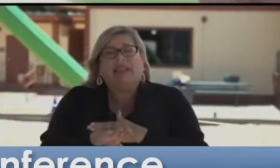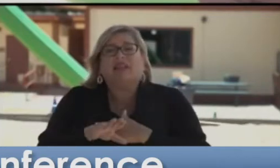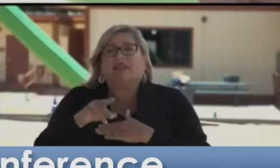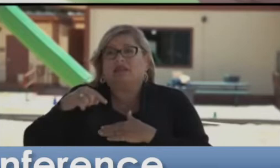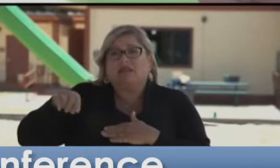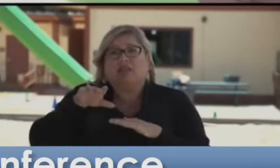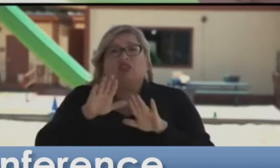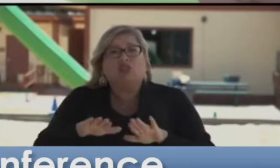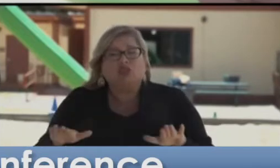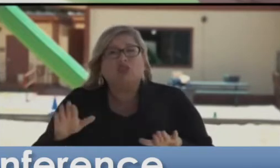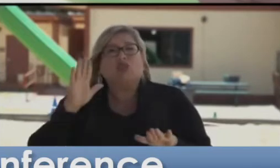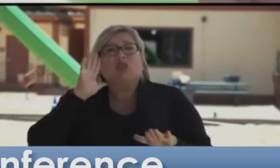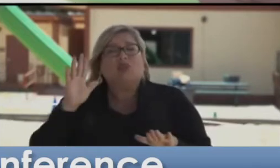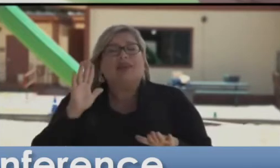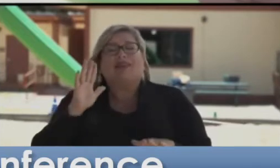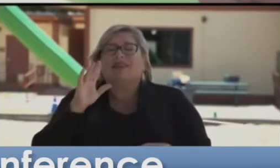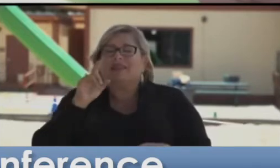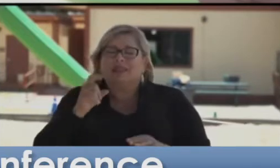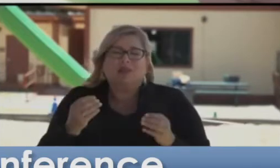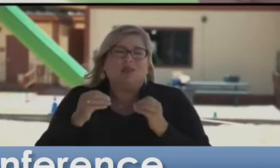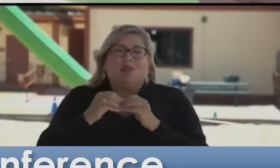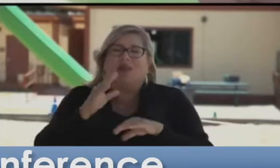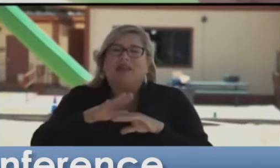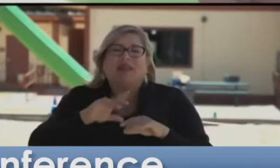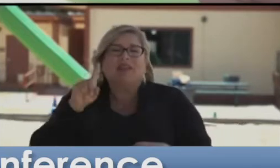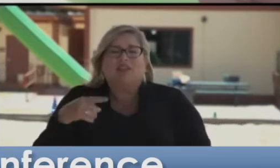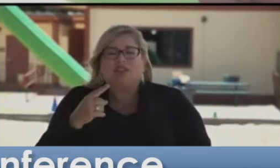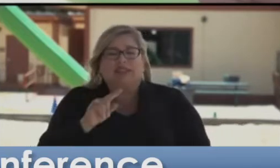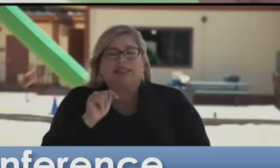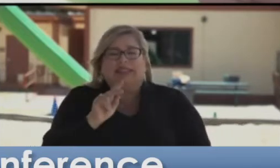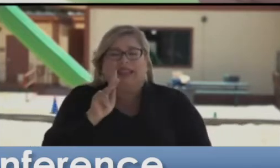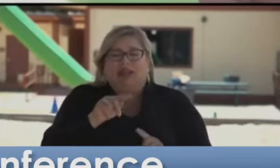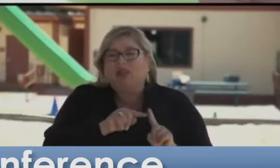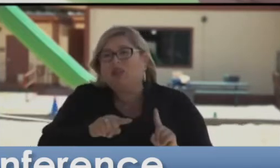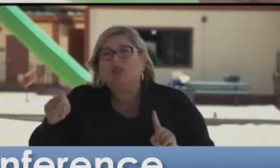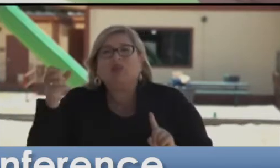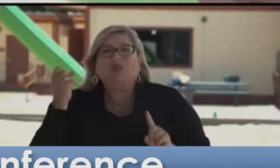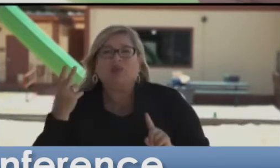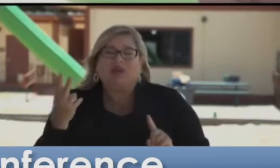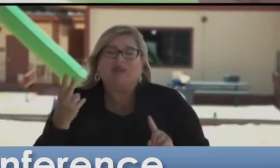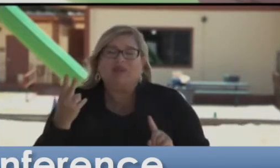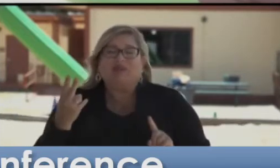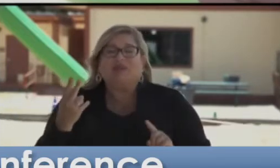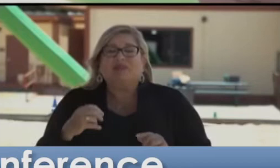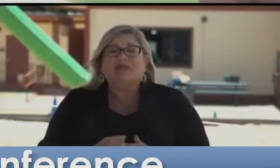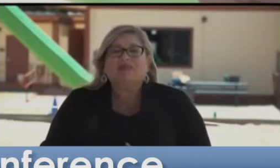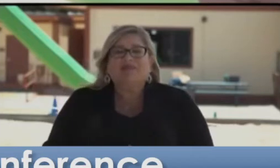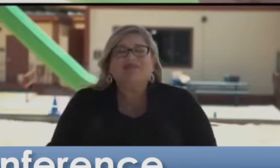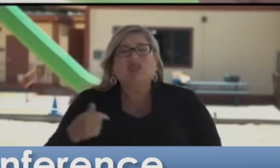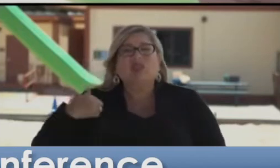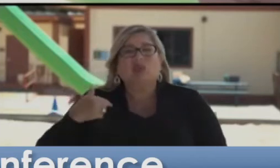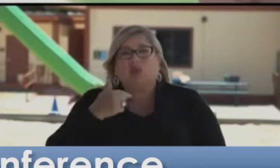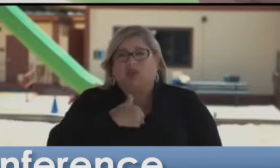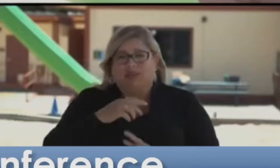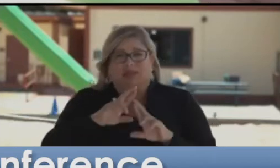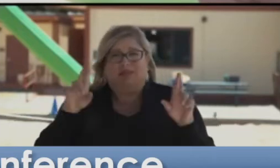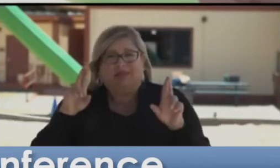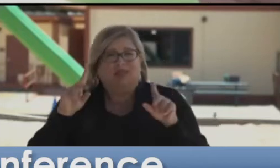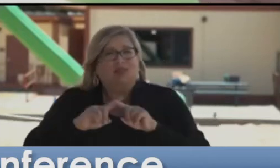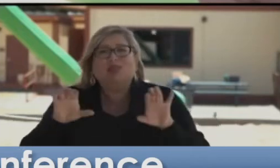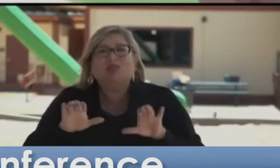more beyond the K through 12 or even TK through 12 experience. And so we're poised to do